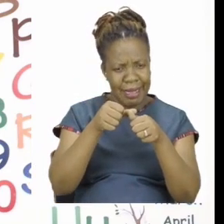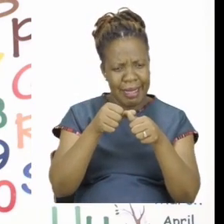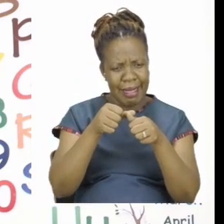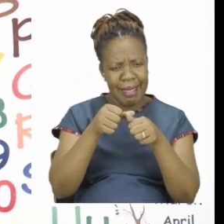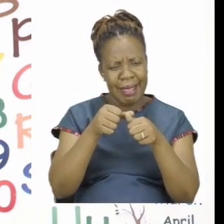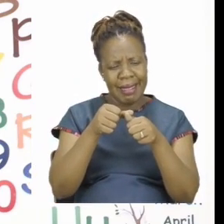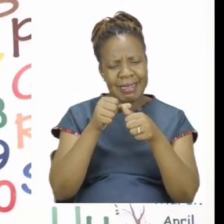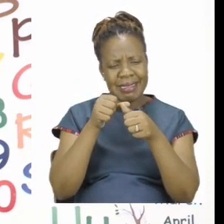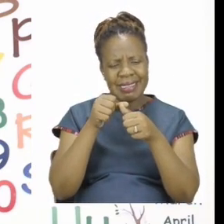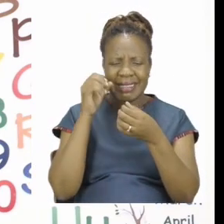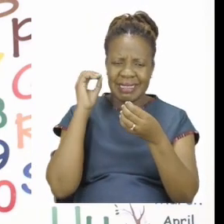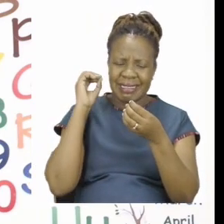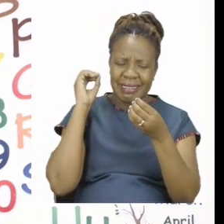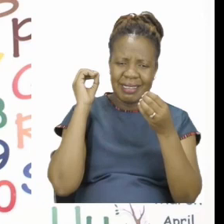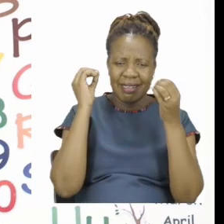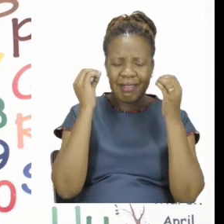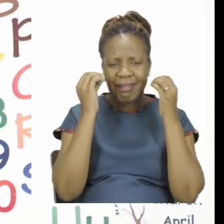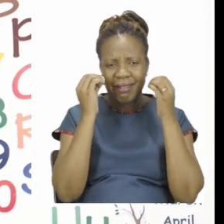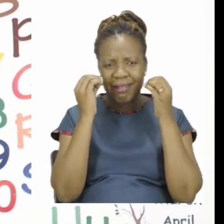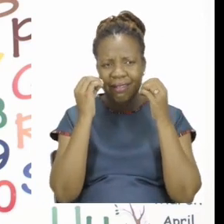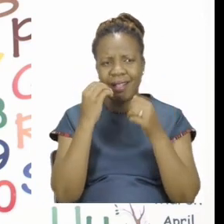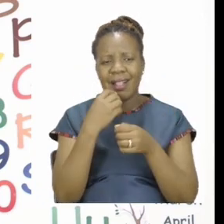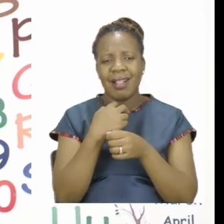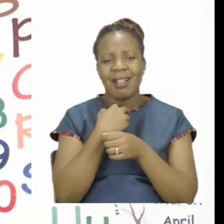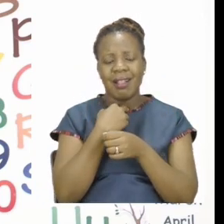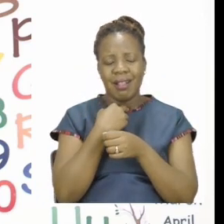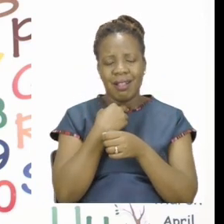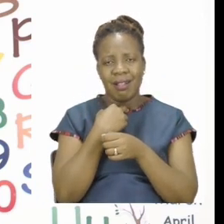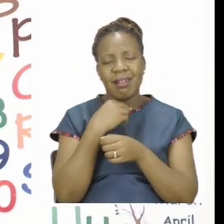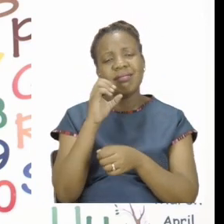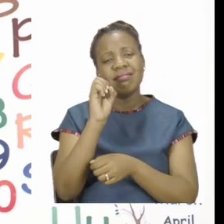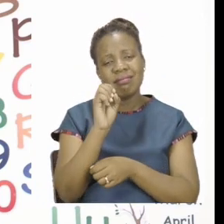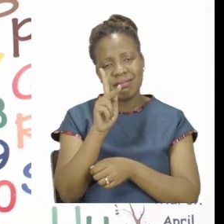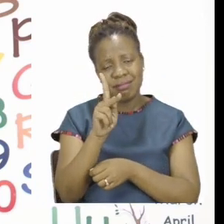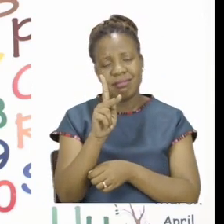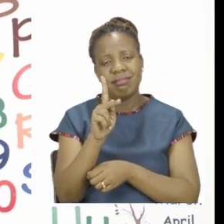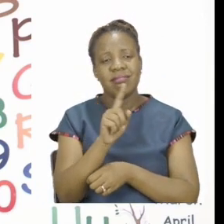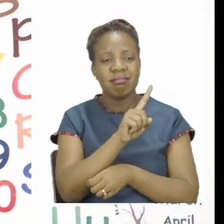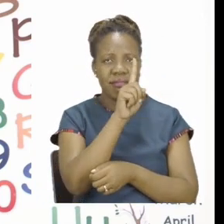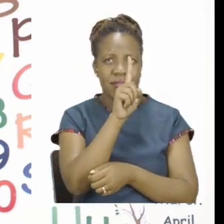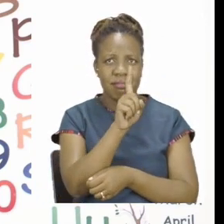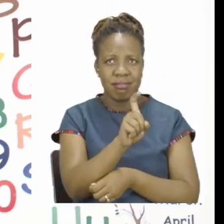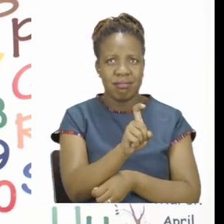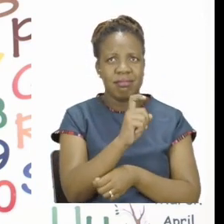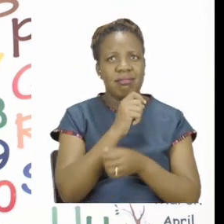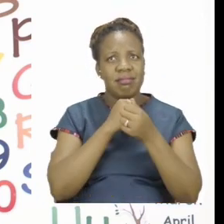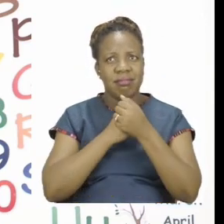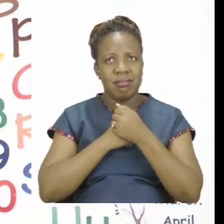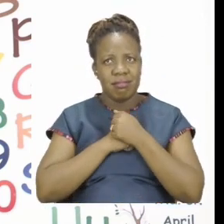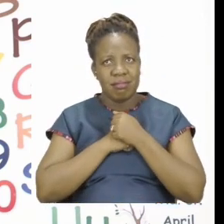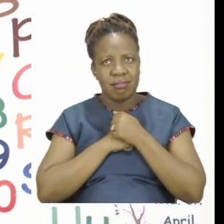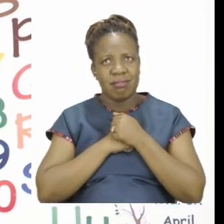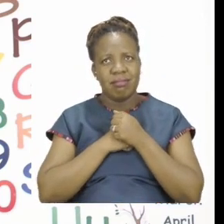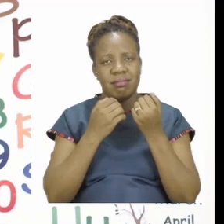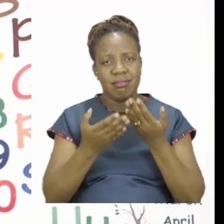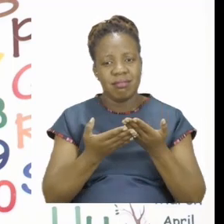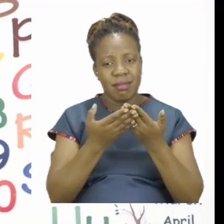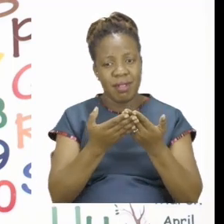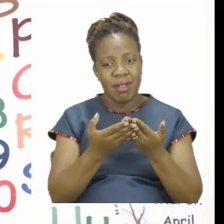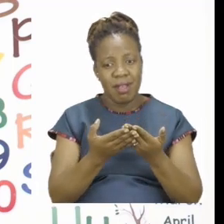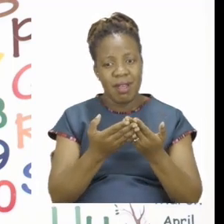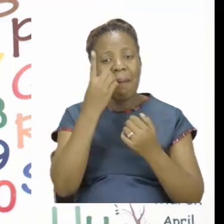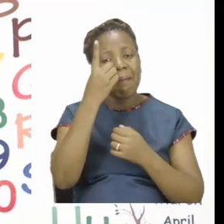not sure, that's okay. You can always ask an adult for help. But please try to finish all the work